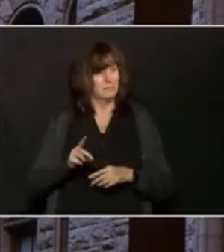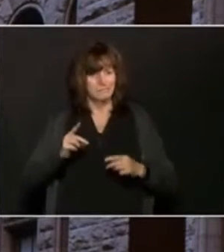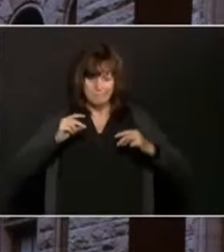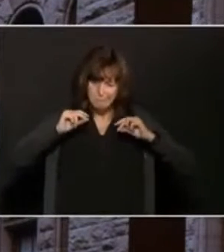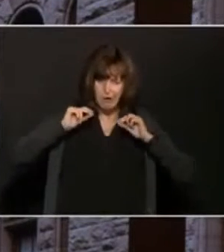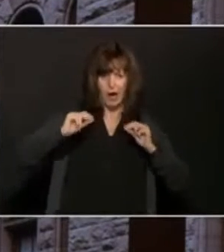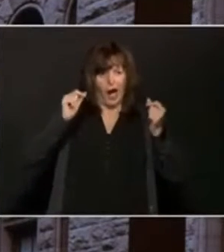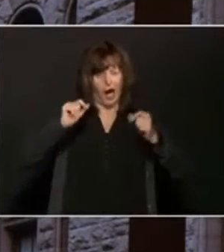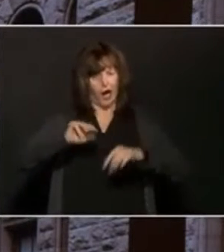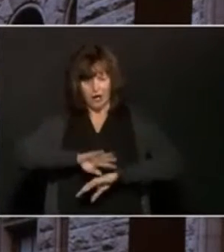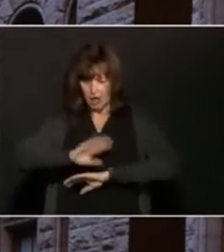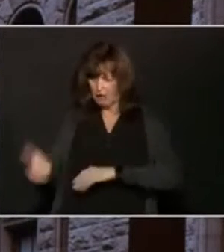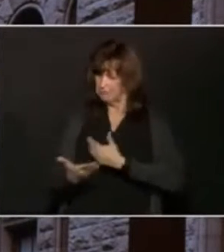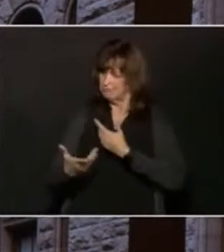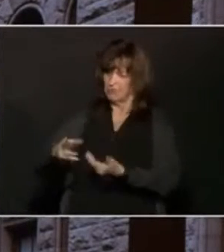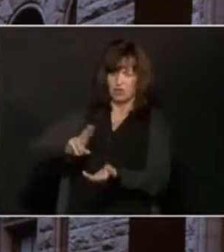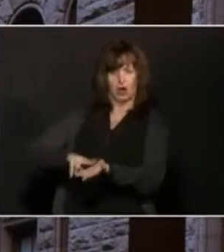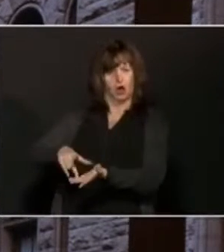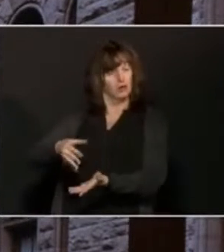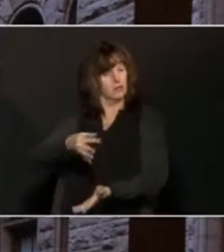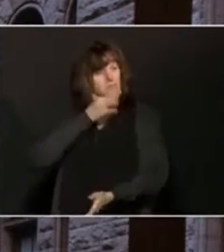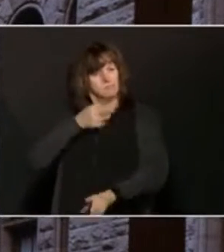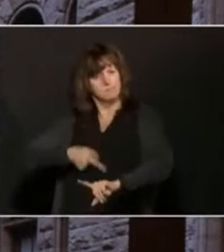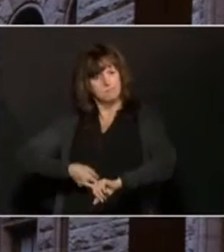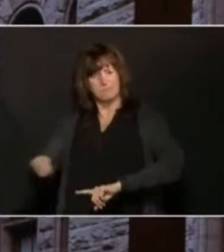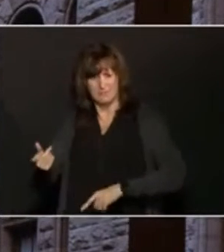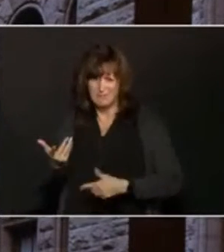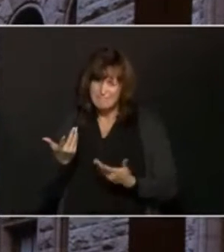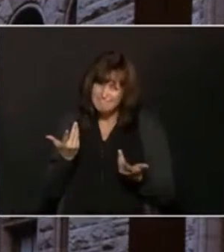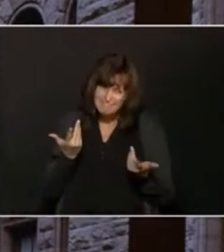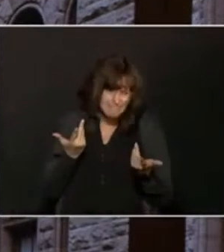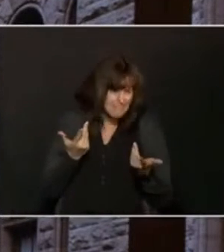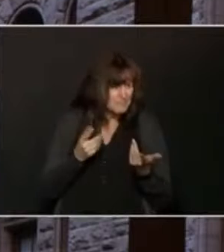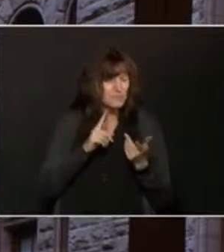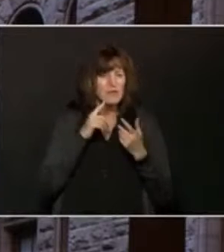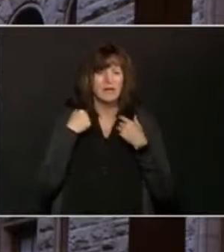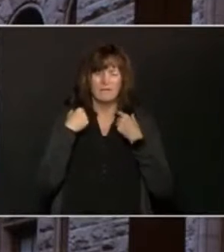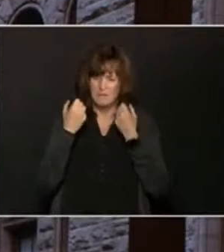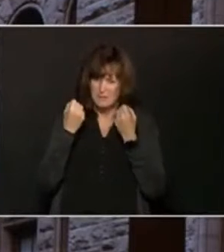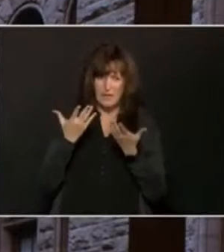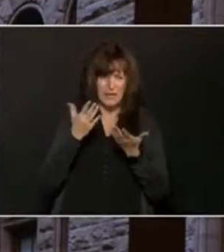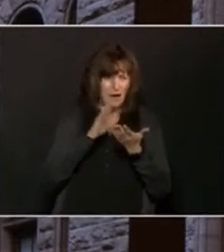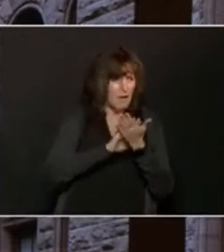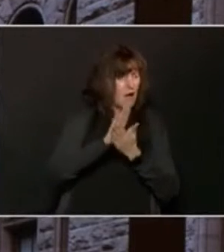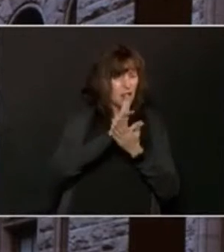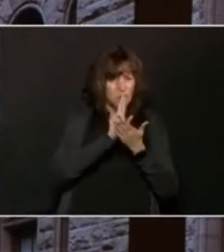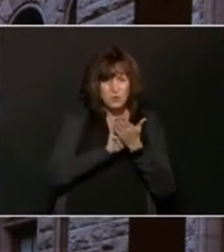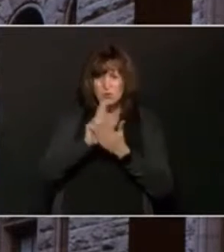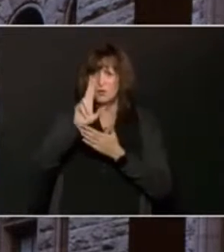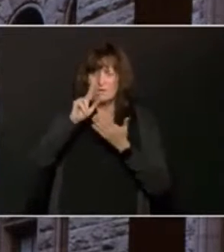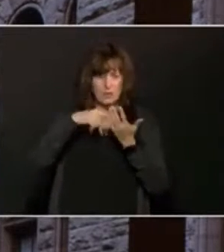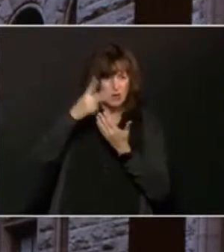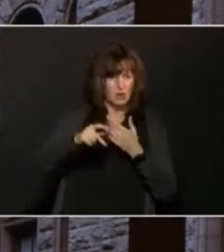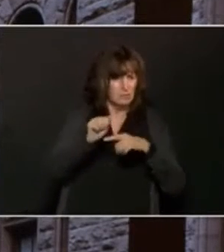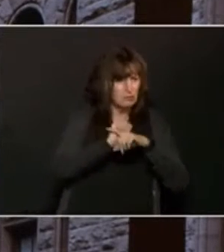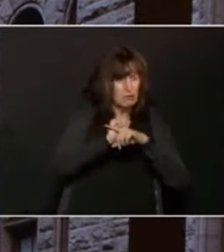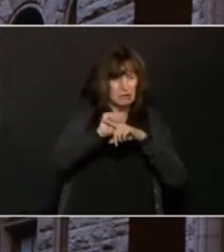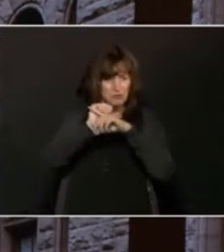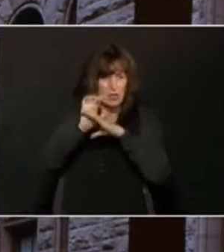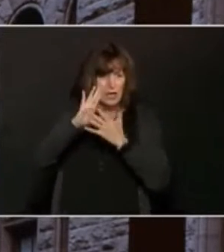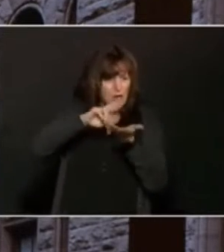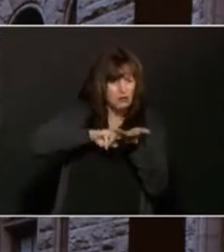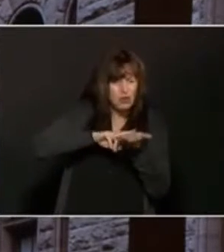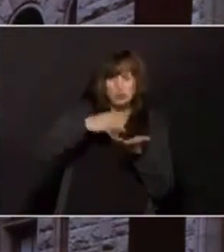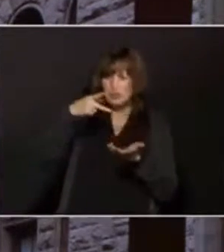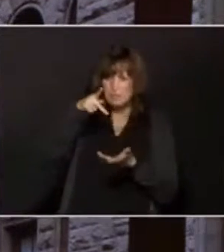air. And there are a lot of different programs happening to increase staffing for nurses, PSWs, and